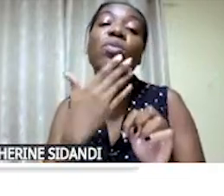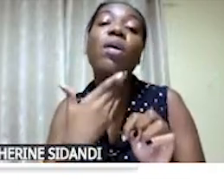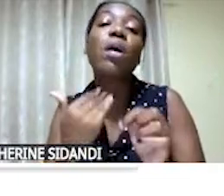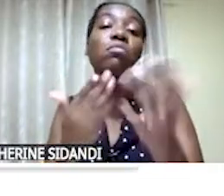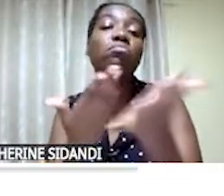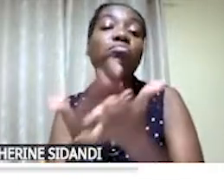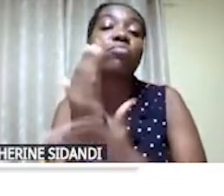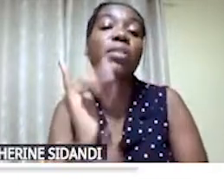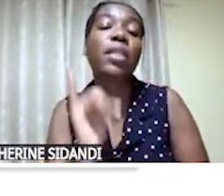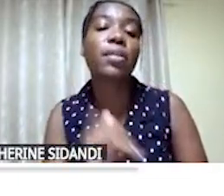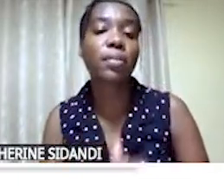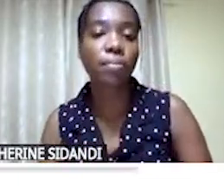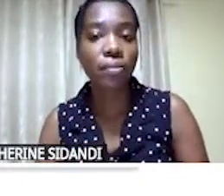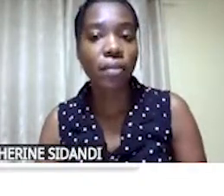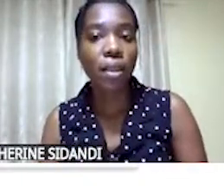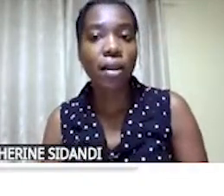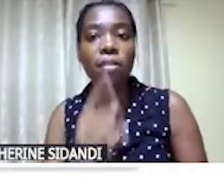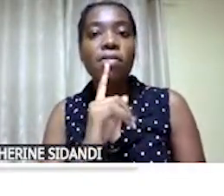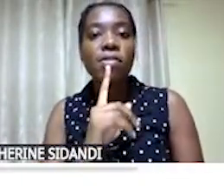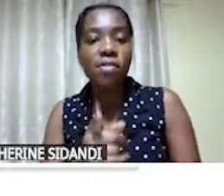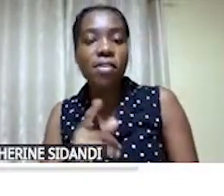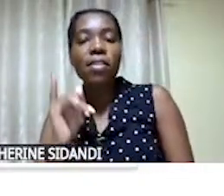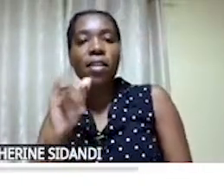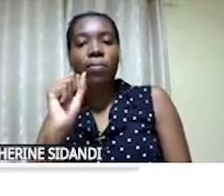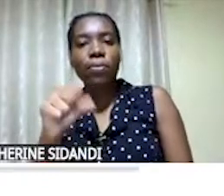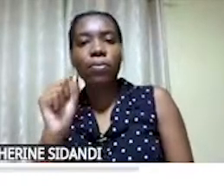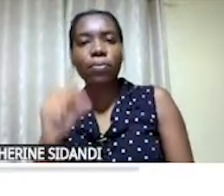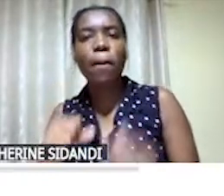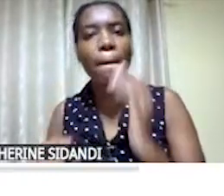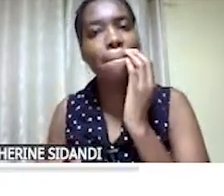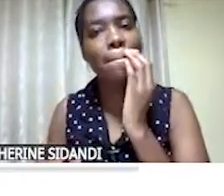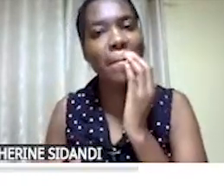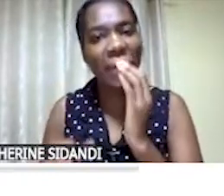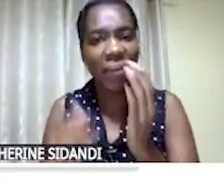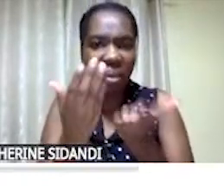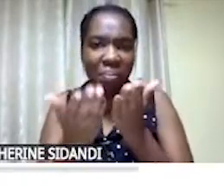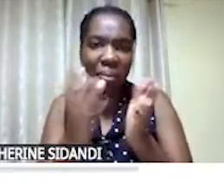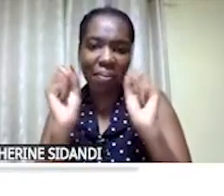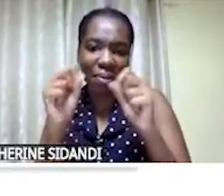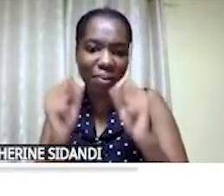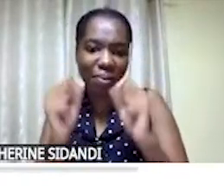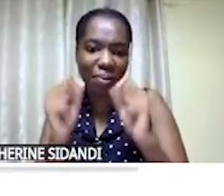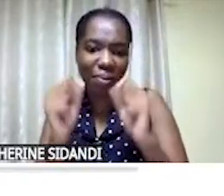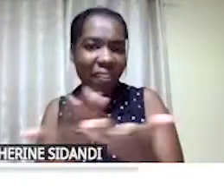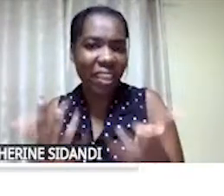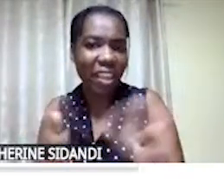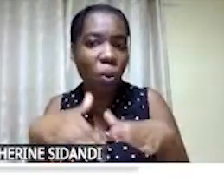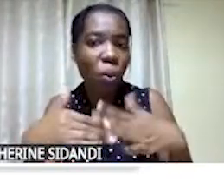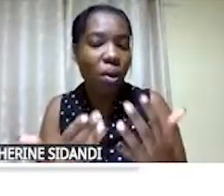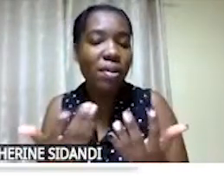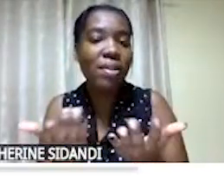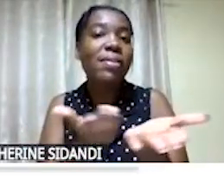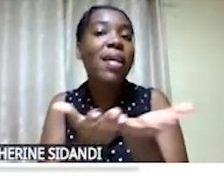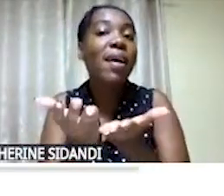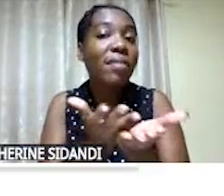differentiating factor is your edge. It could be, your differentiating factor could be around your product or your service. Your differentiating factor could be around